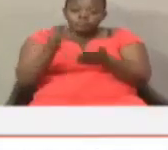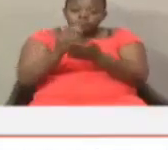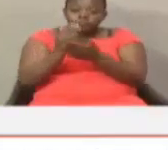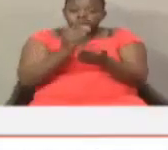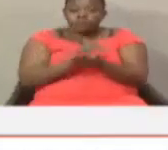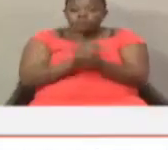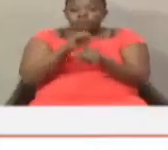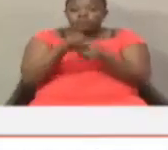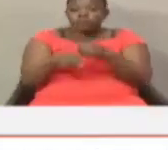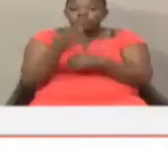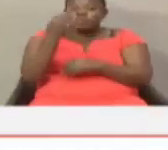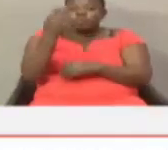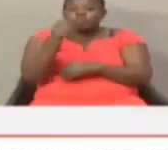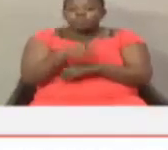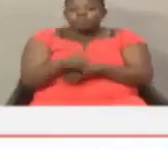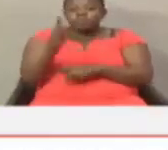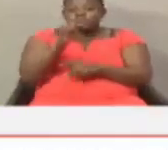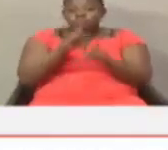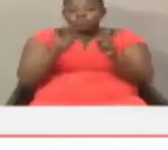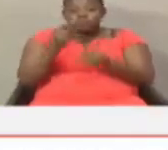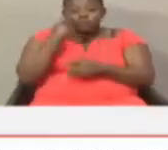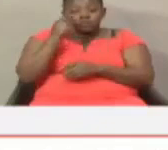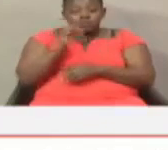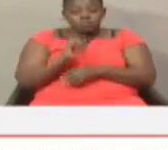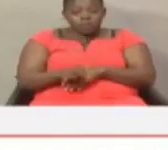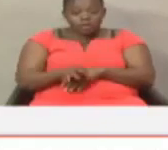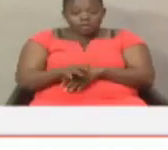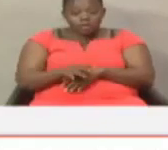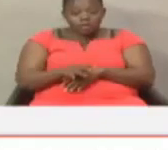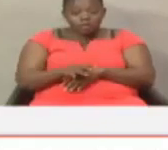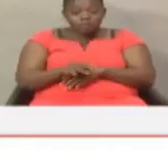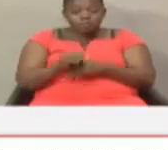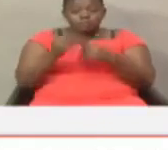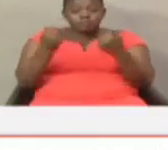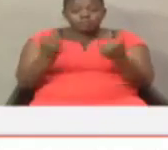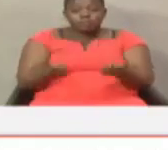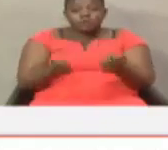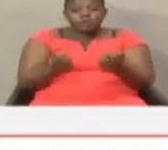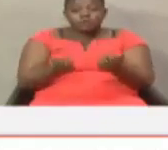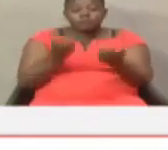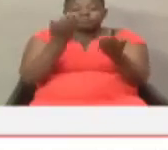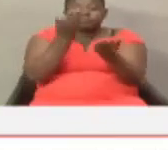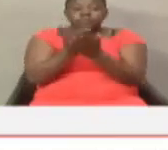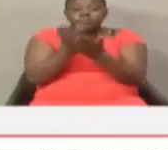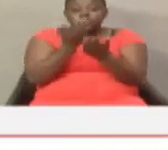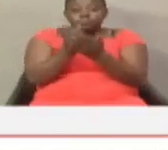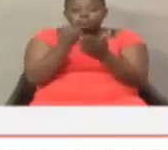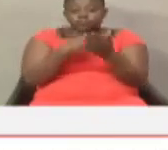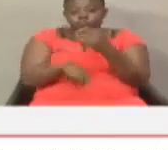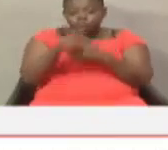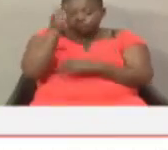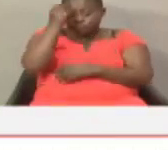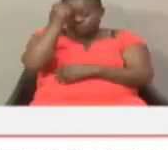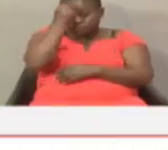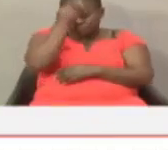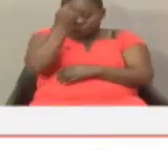nnaku ssatu abantu nga tebanaba kulabika. So tubadde tusaba gavumenti